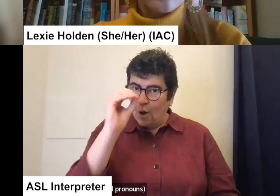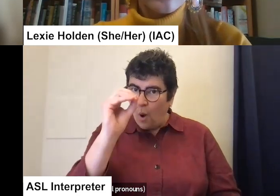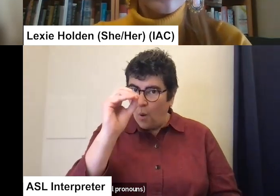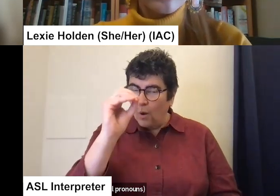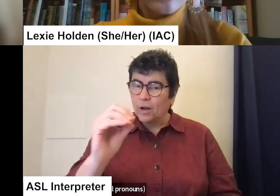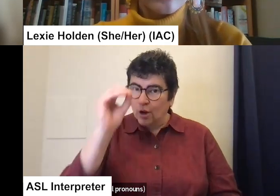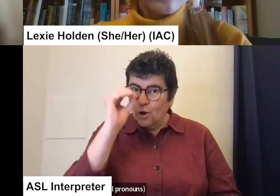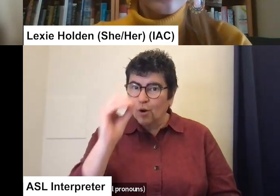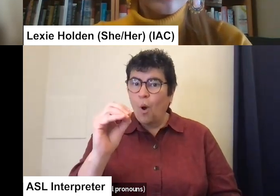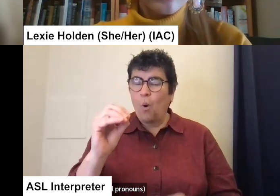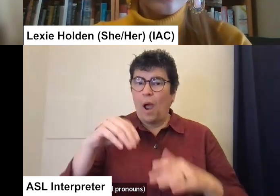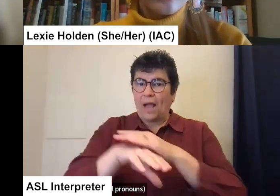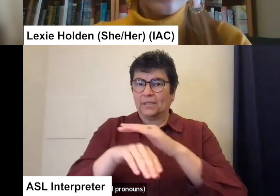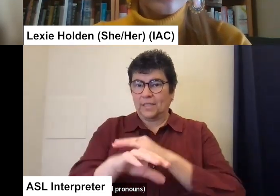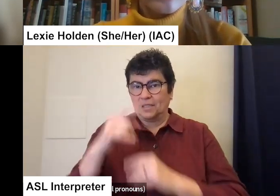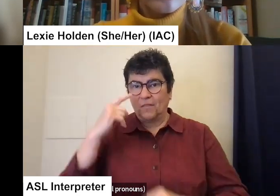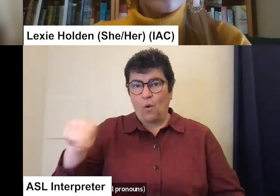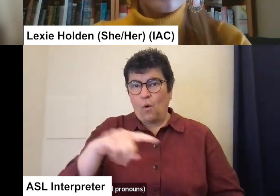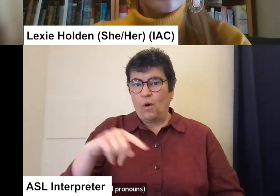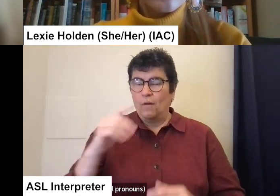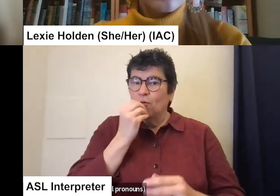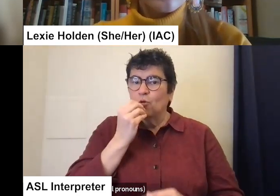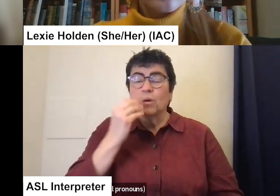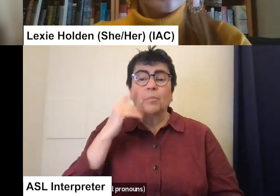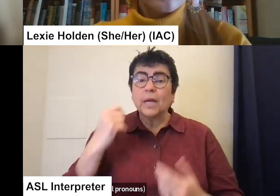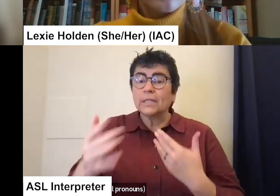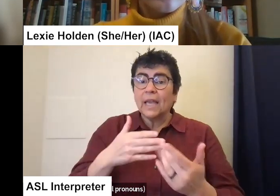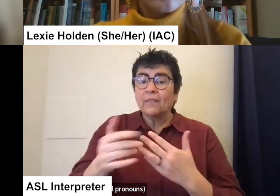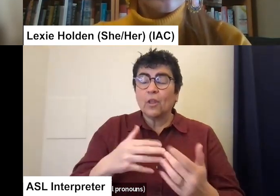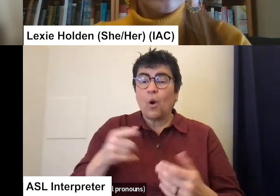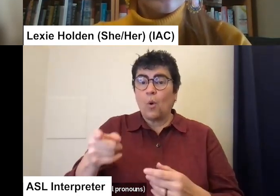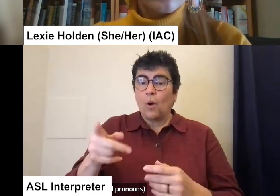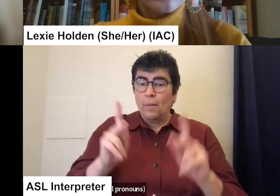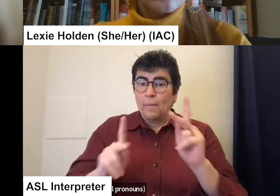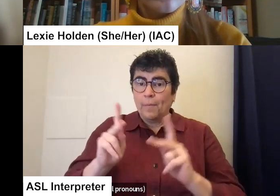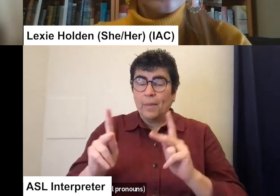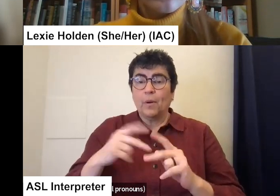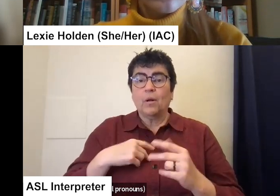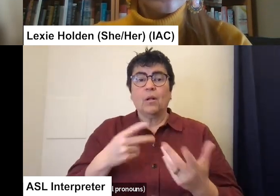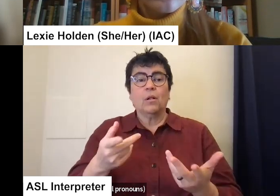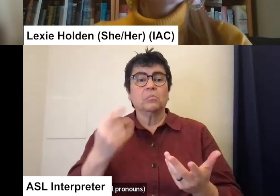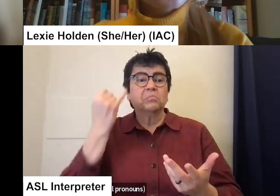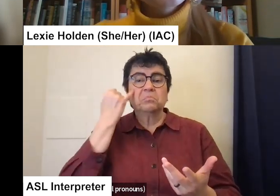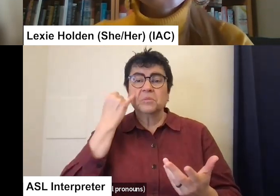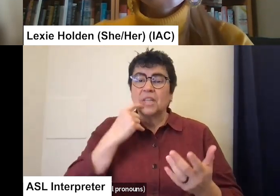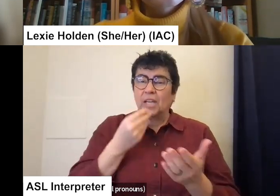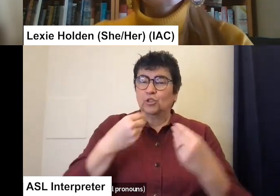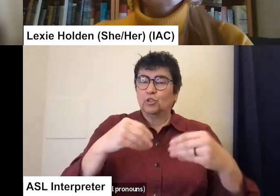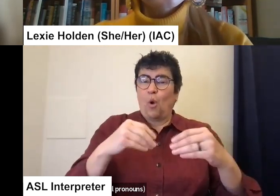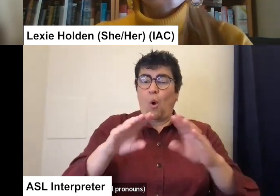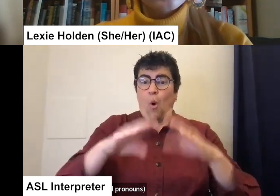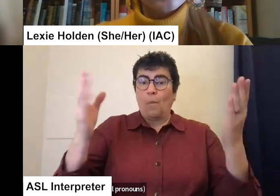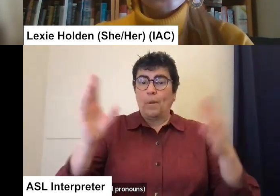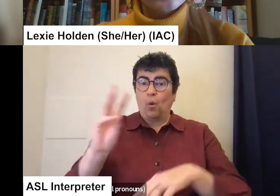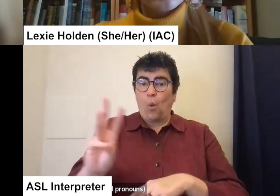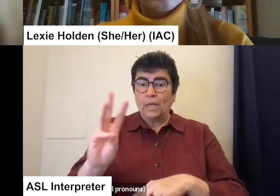absolutely zero access to the food, because even though they were opening up, let's say on Wednesdays at 8